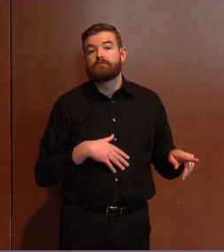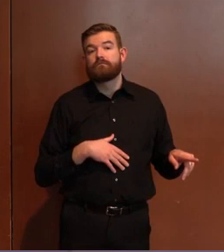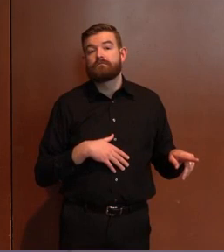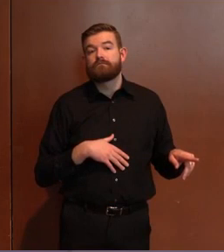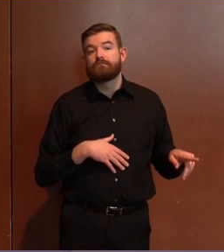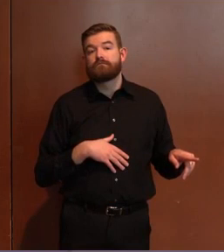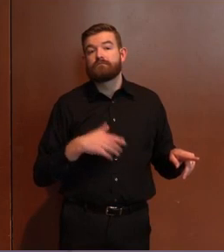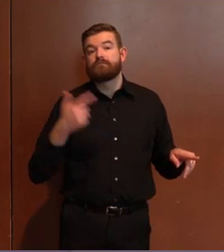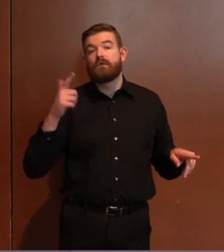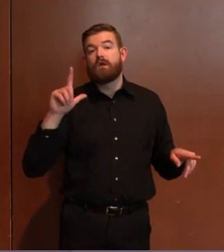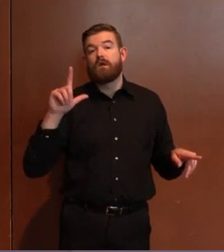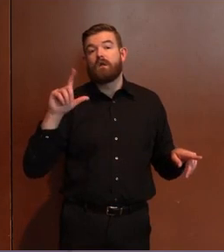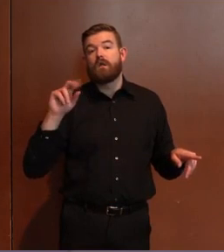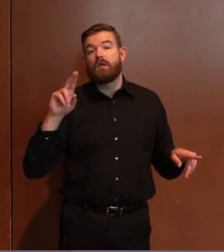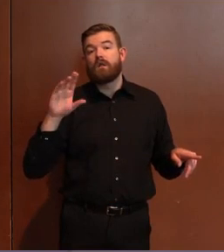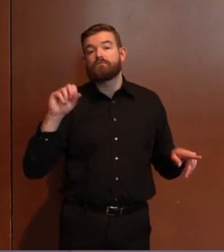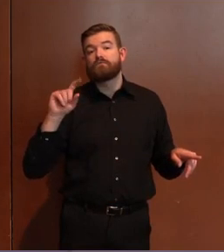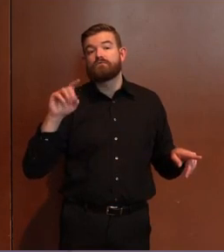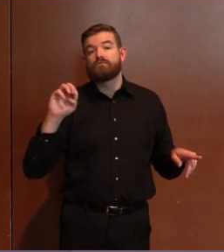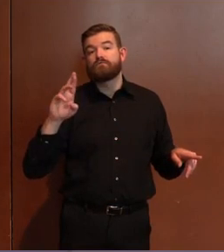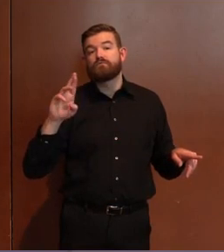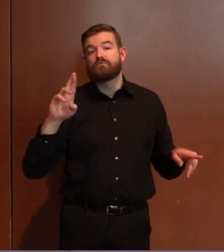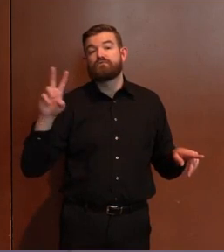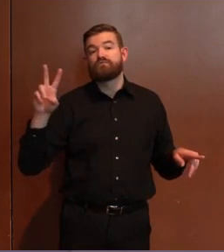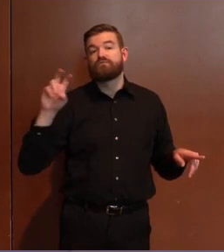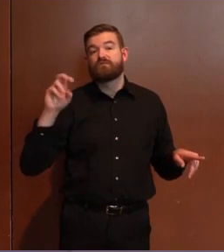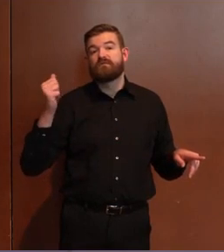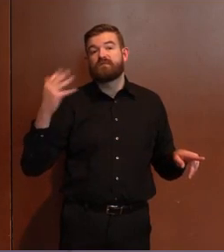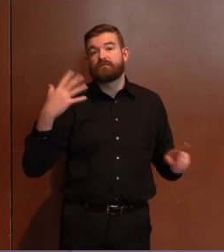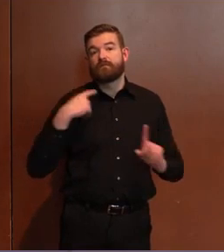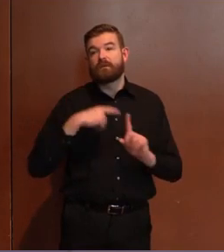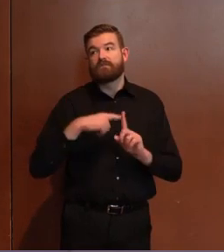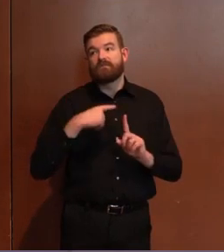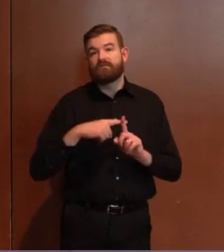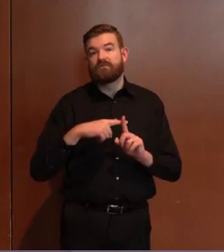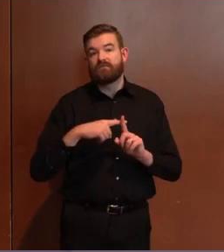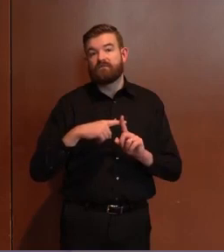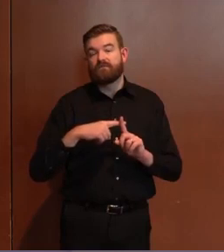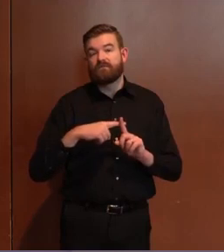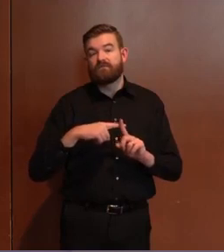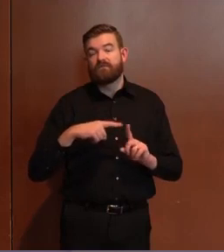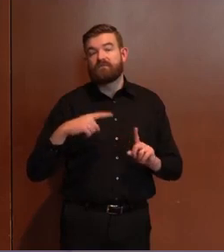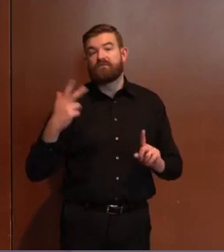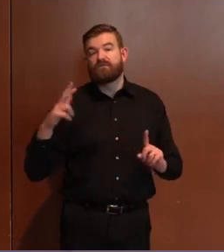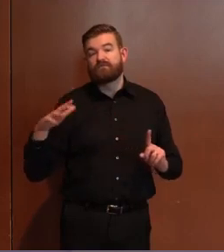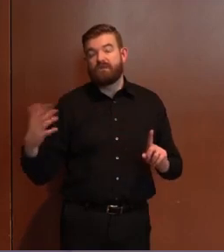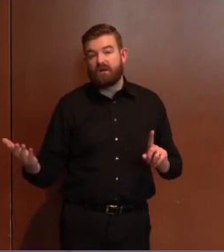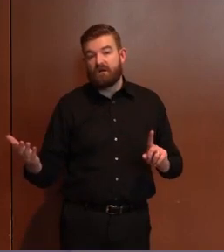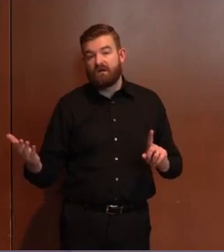on with Steve Sweeney earlier, 215 positives, 3 lost lives. So it is in every county.